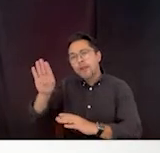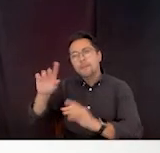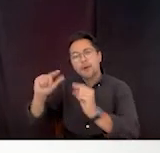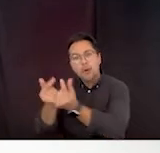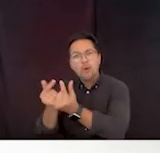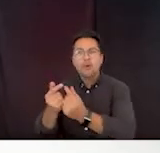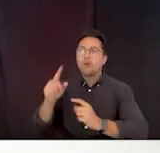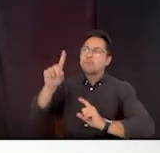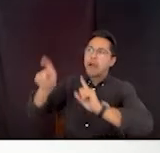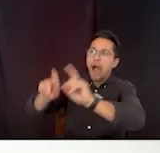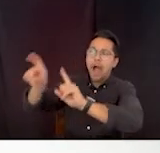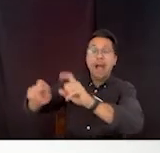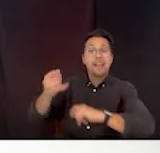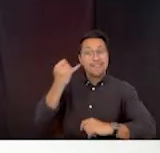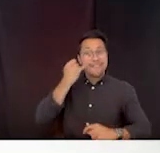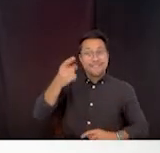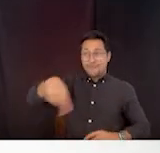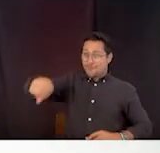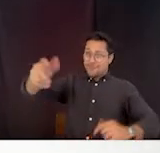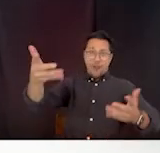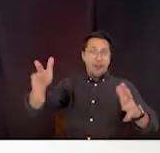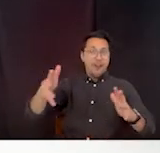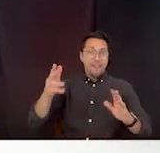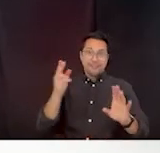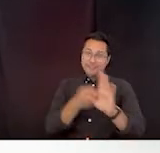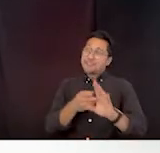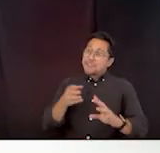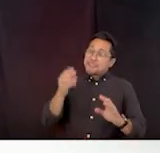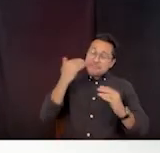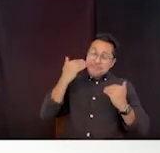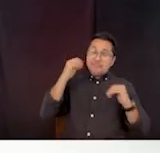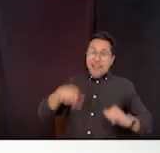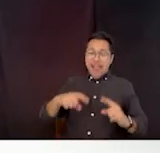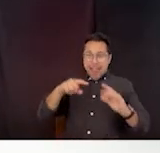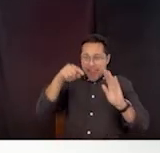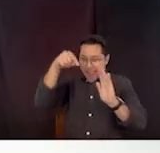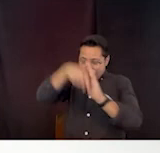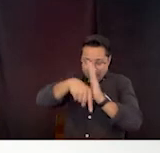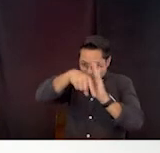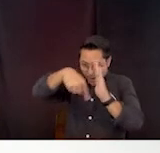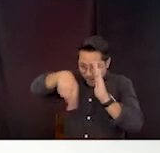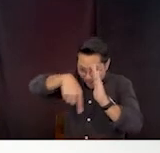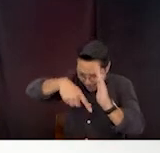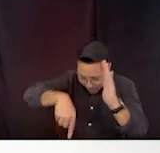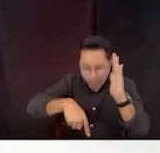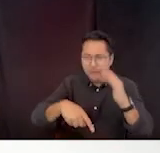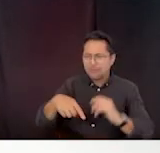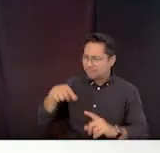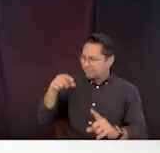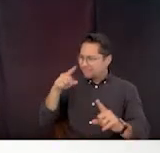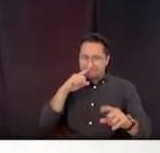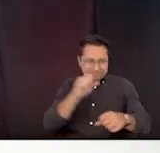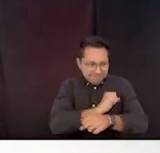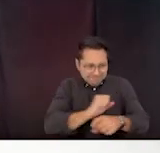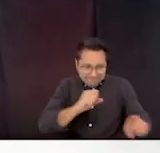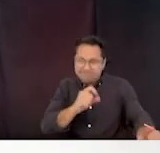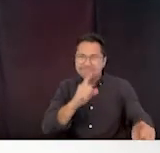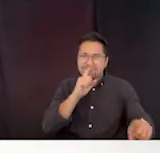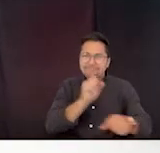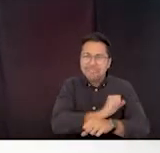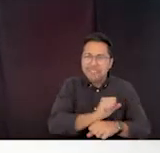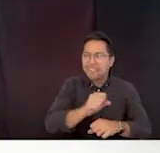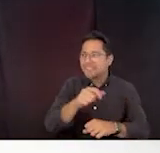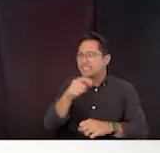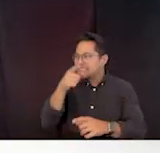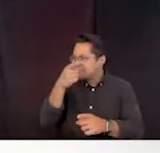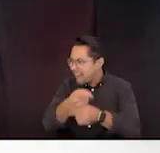and if any of you have done that, you know the rabbit holes that you can end up in, and then you're thinking, is this real? Is this right? I don't know if any of this